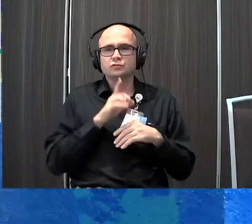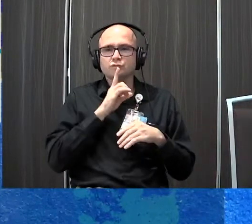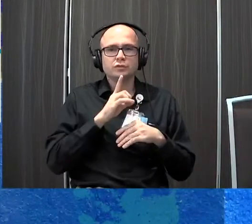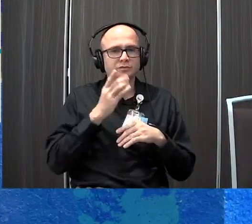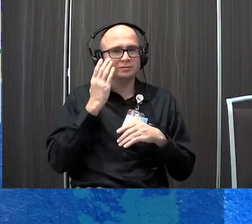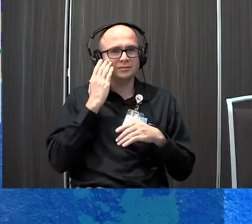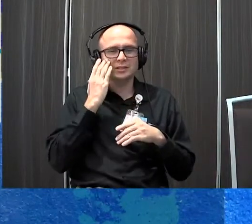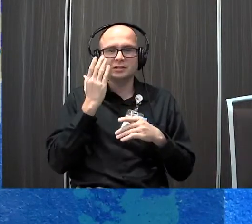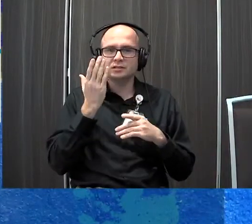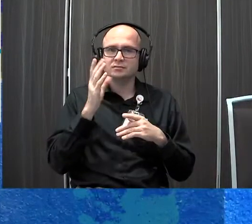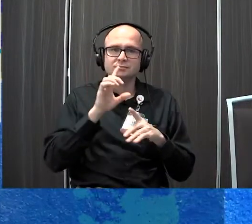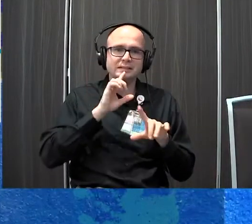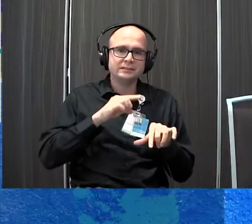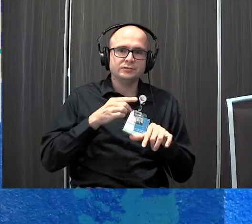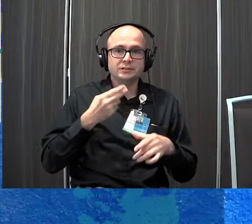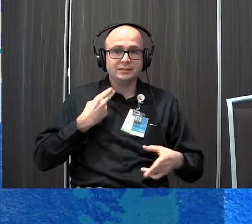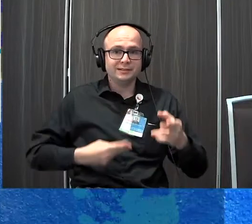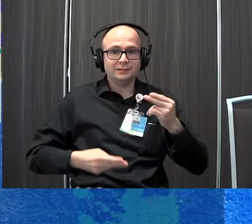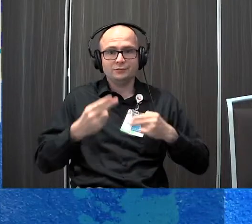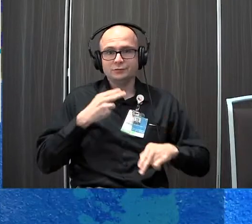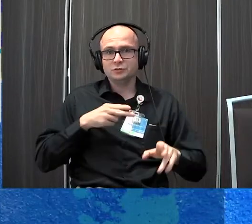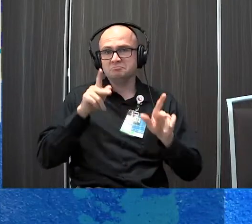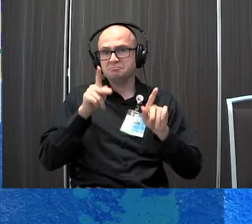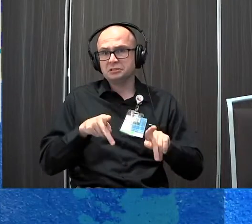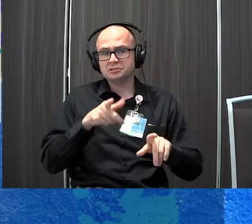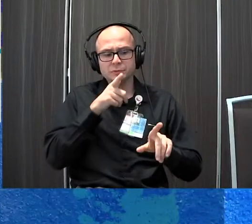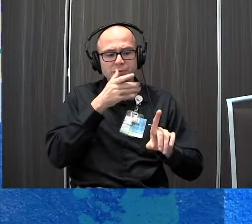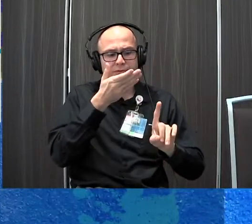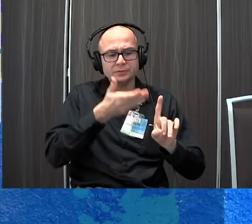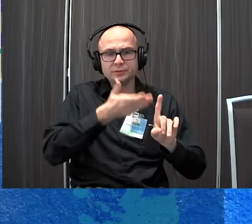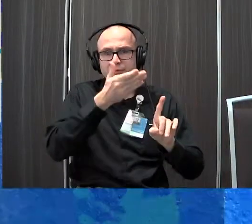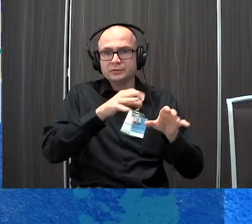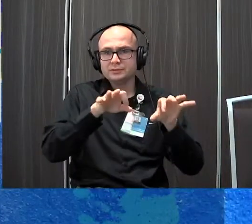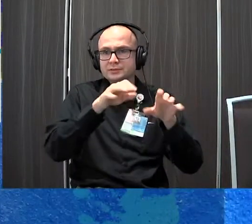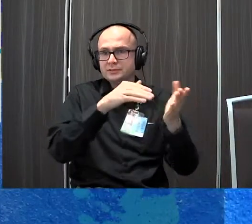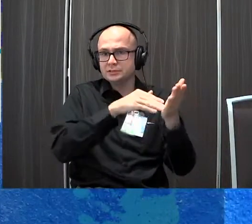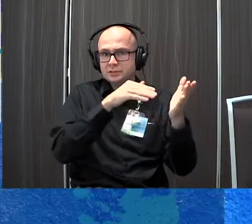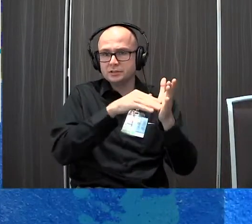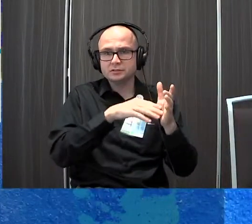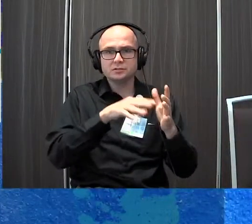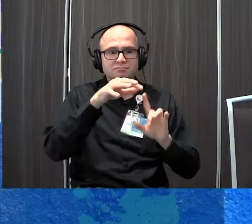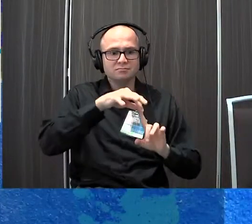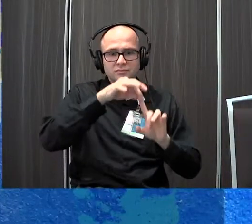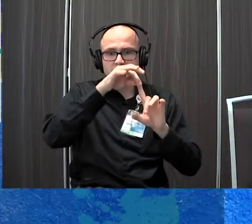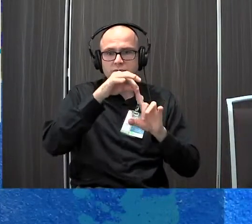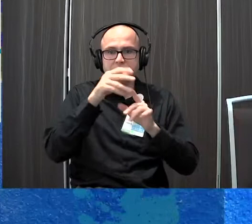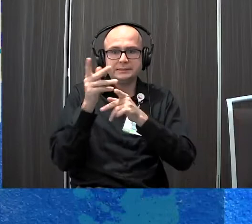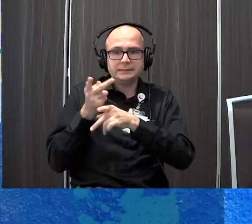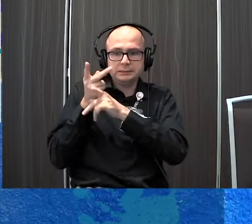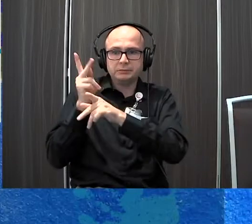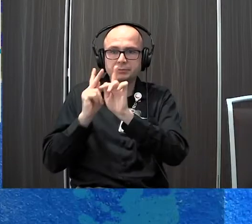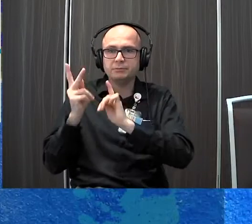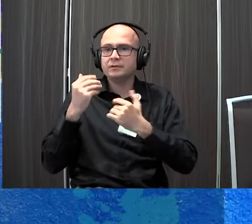think we've already given that answer. An endocrinologist is a doctor or specialist who treats or cares for people who